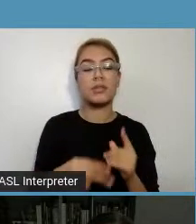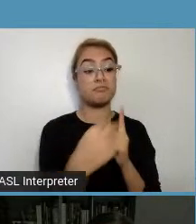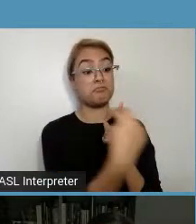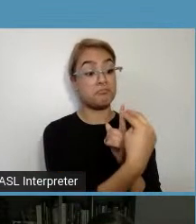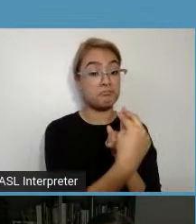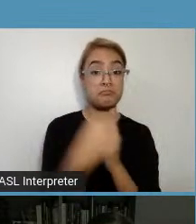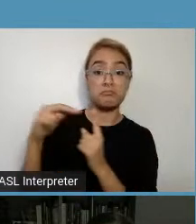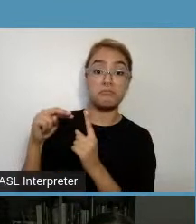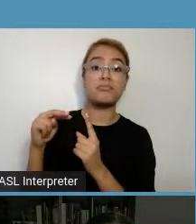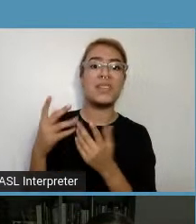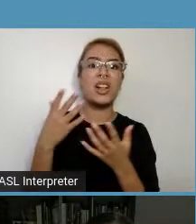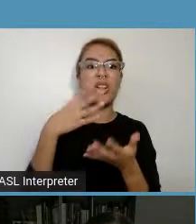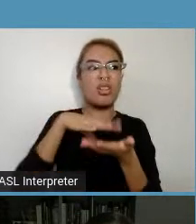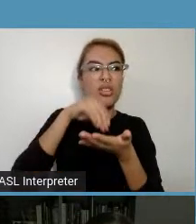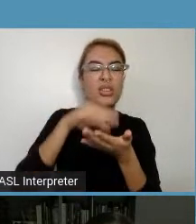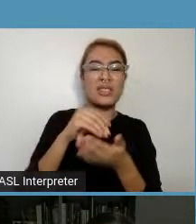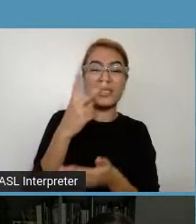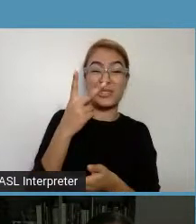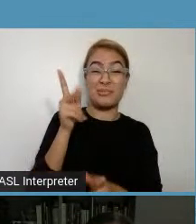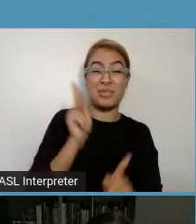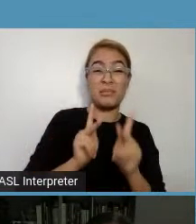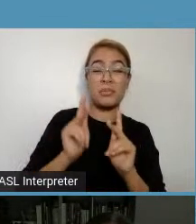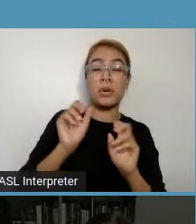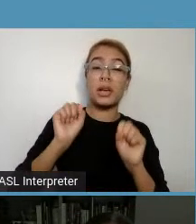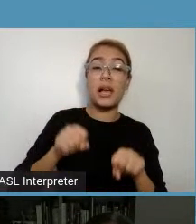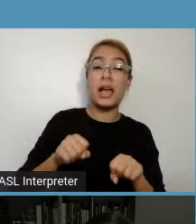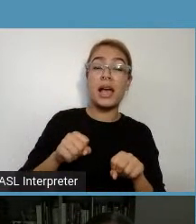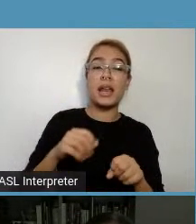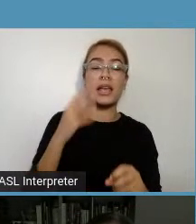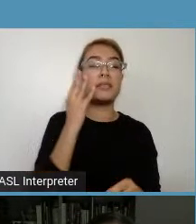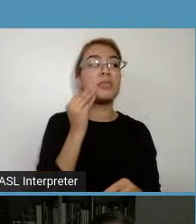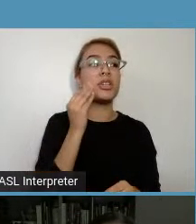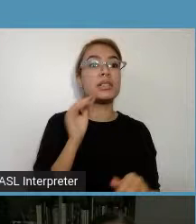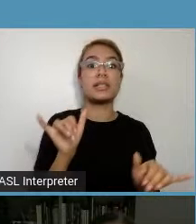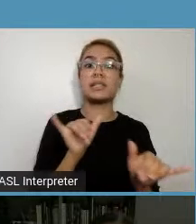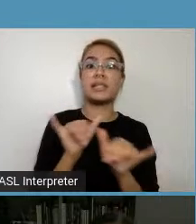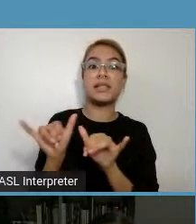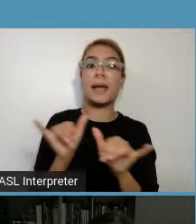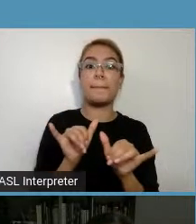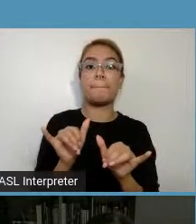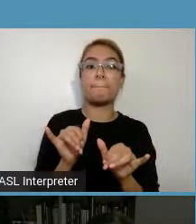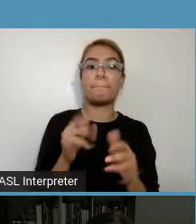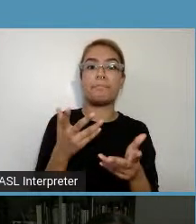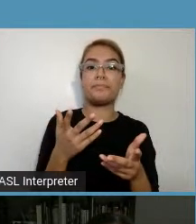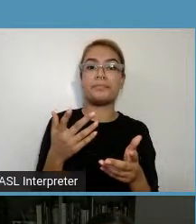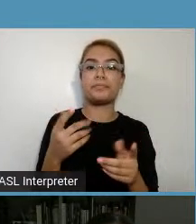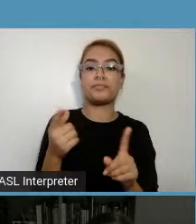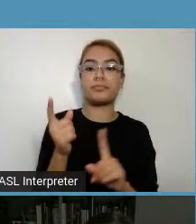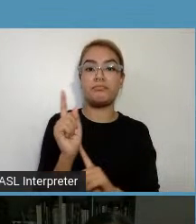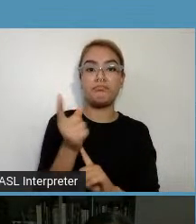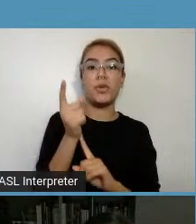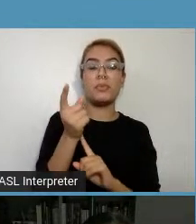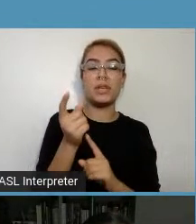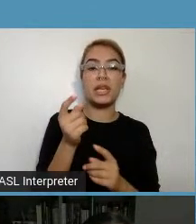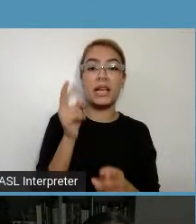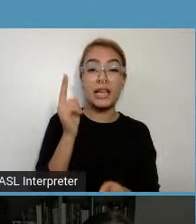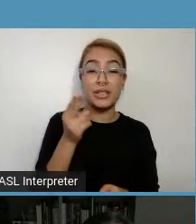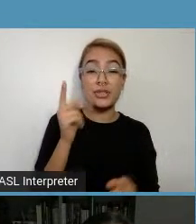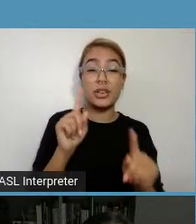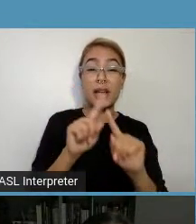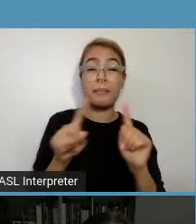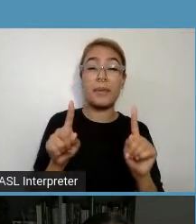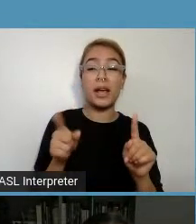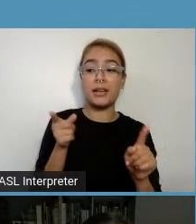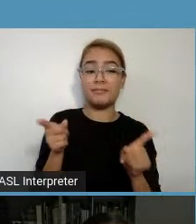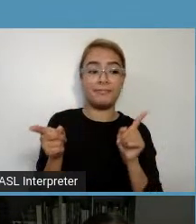fact that two people can experience the same event in history very, very differently, and that there is room for both